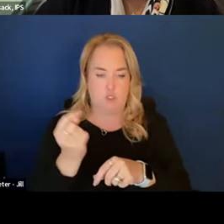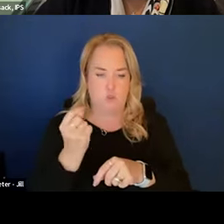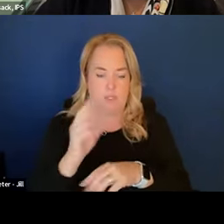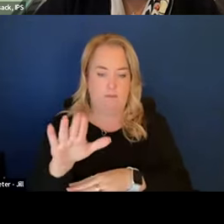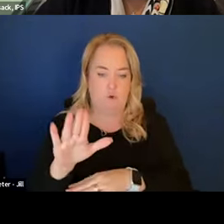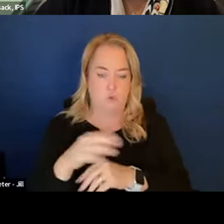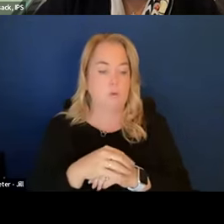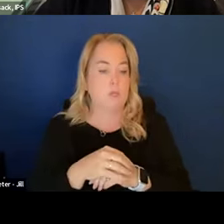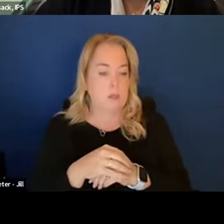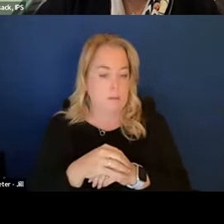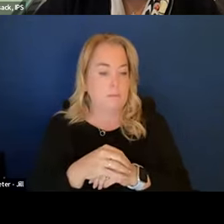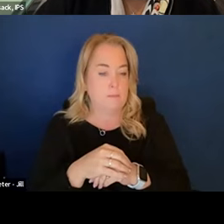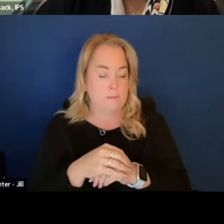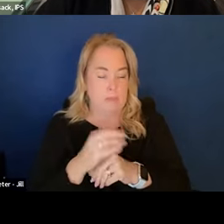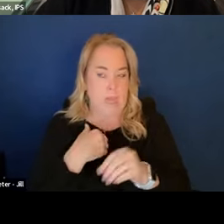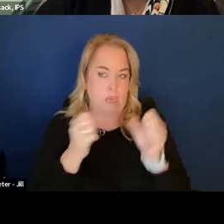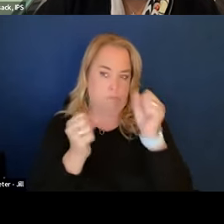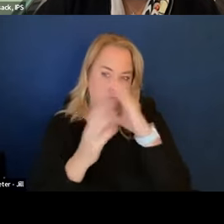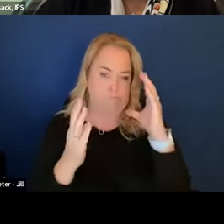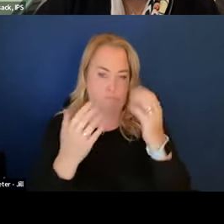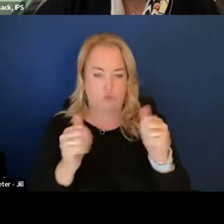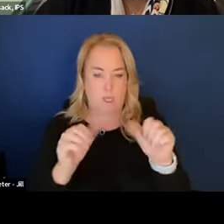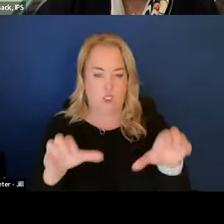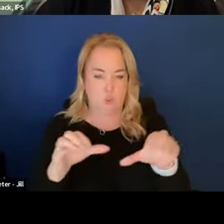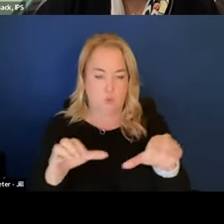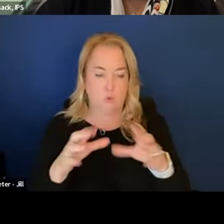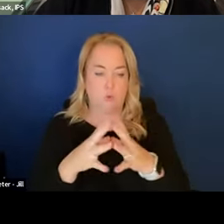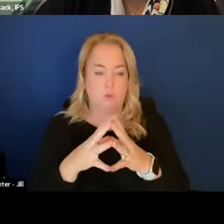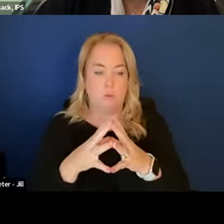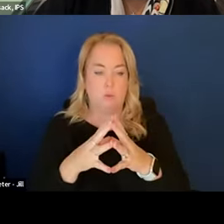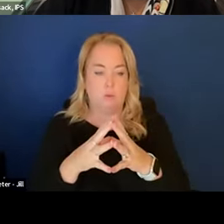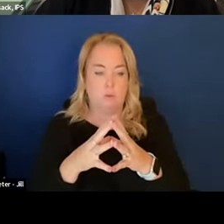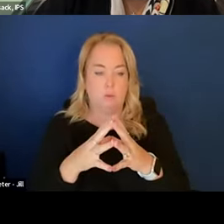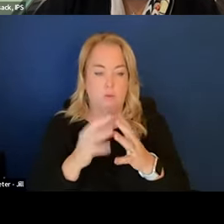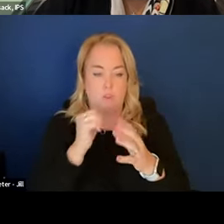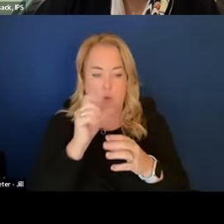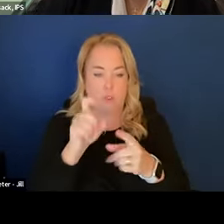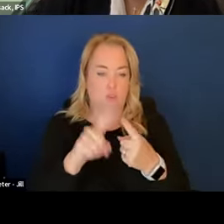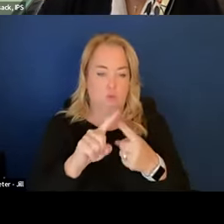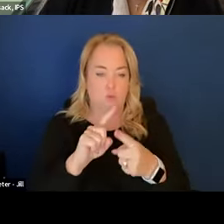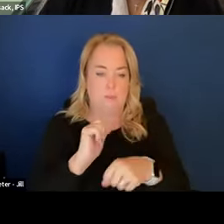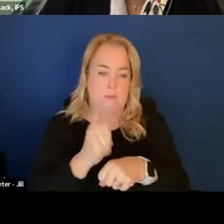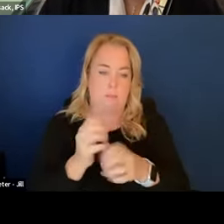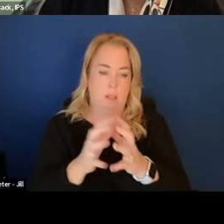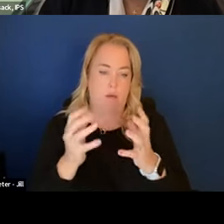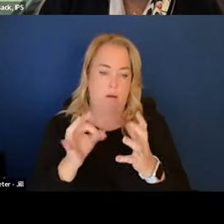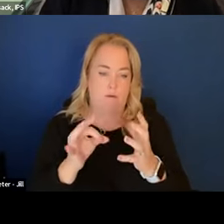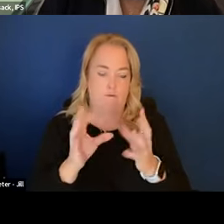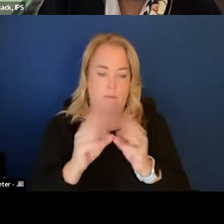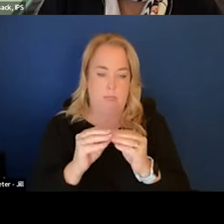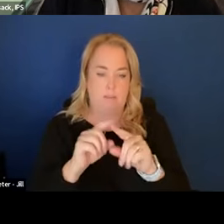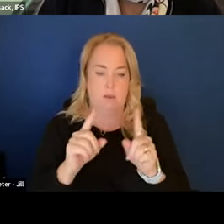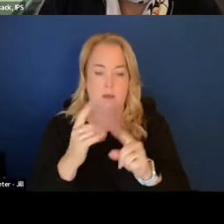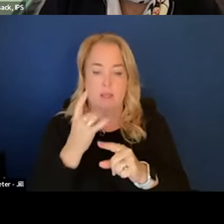afternoon. Right. And so what I envision us trying to do versus scheduling a lot of admin meetings is, you know, we'll take that